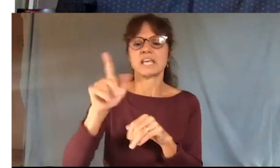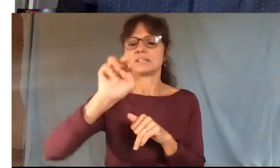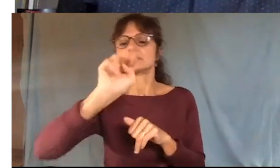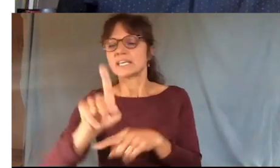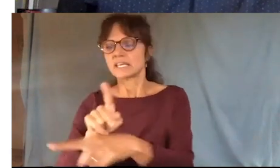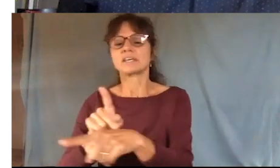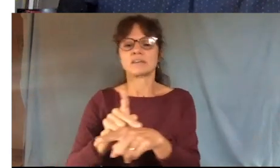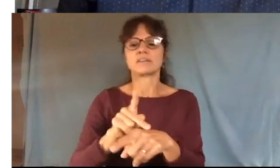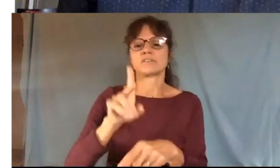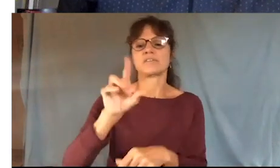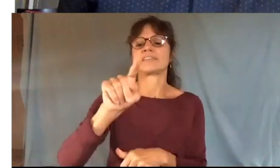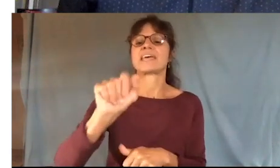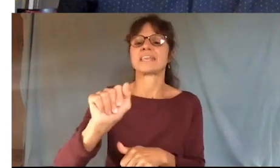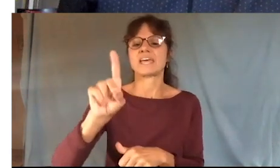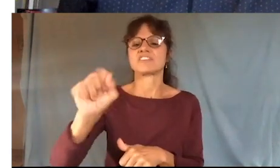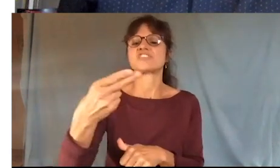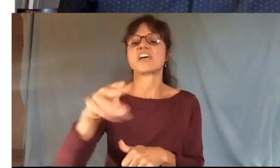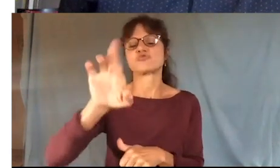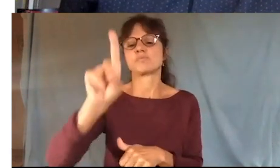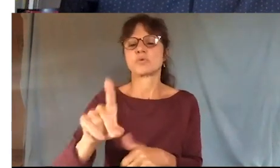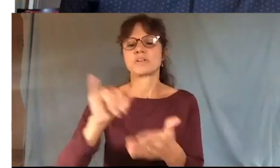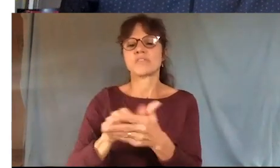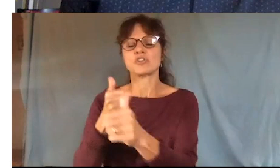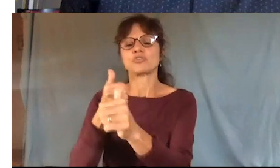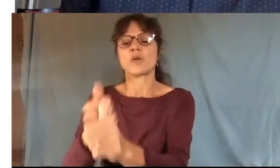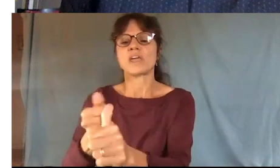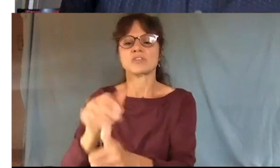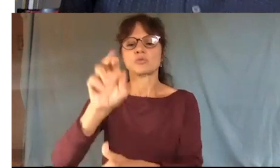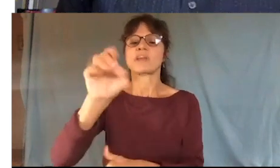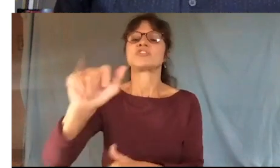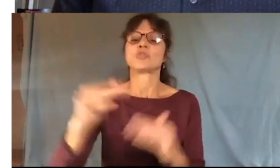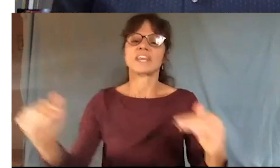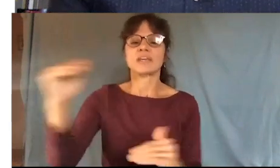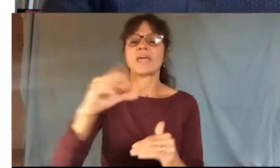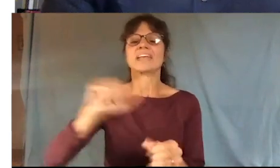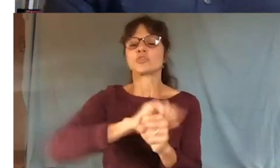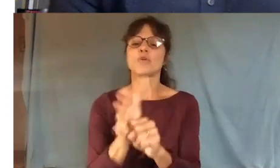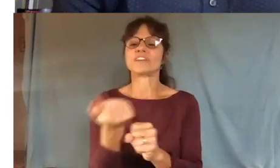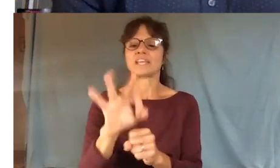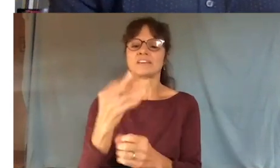that we have that tracks racial inequities and COVID-19. Thank you.